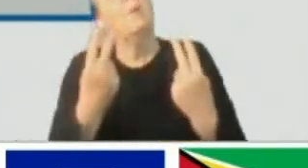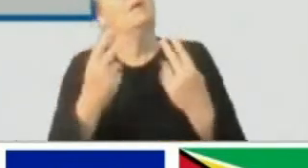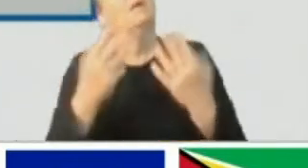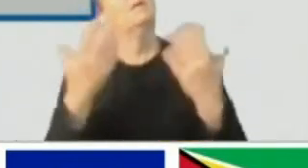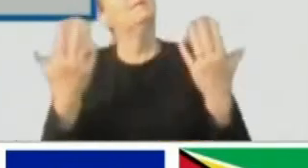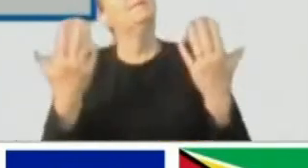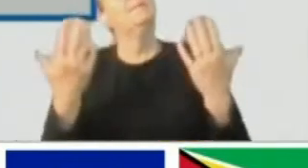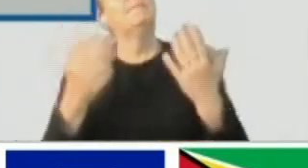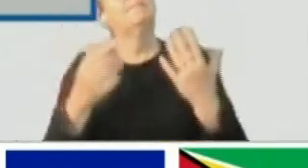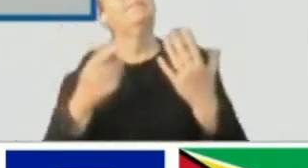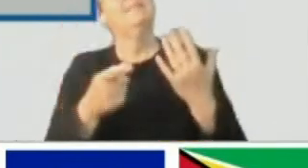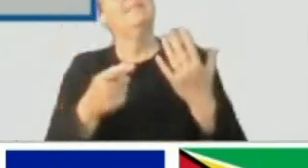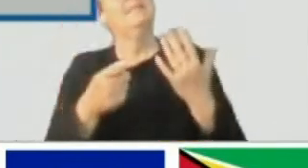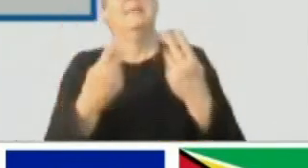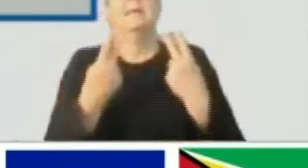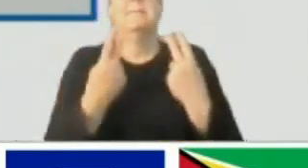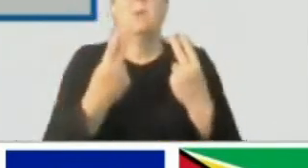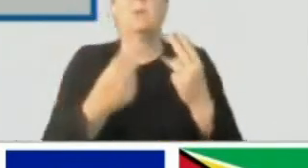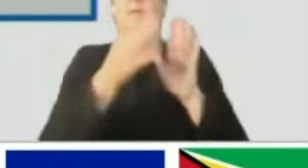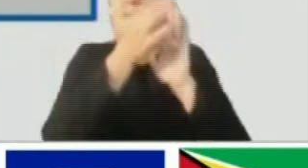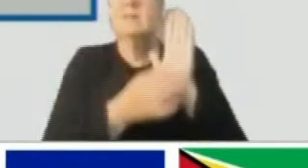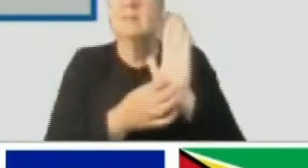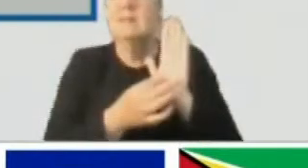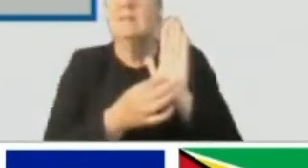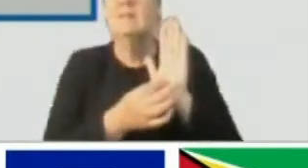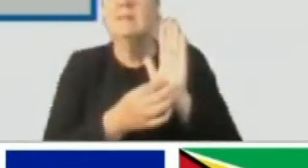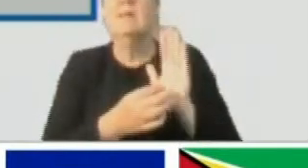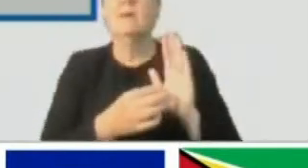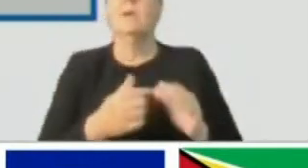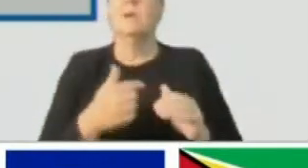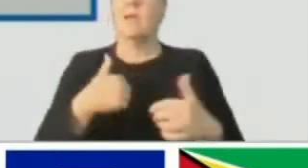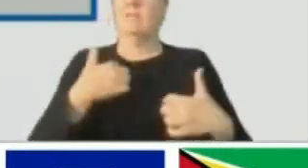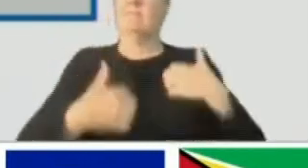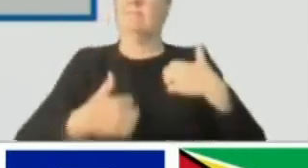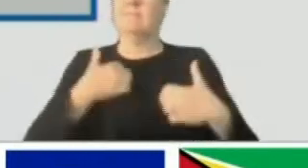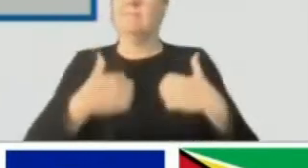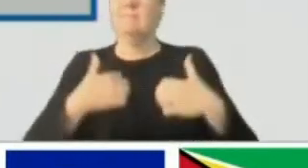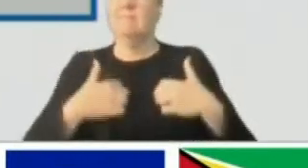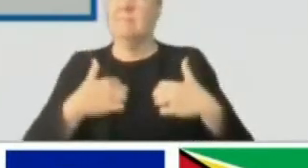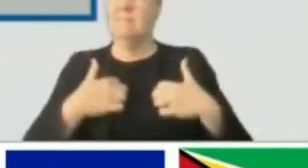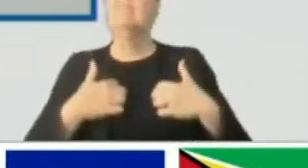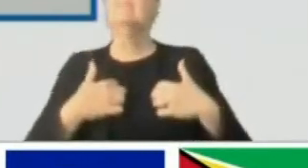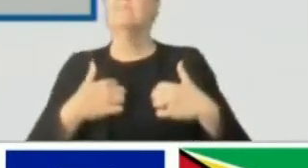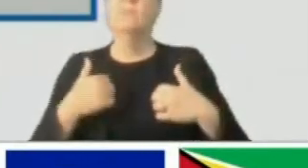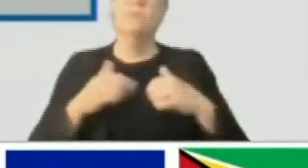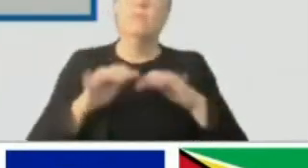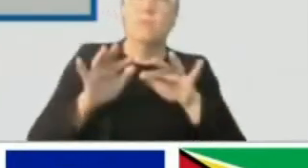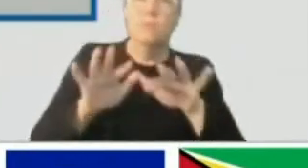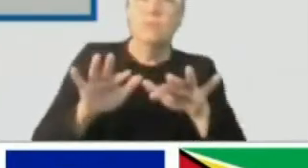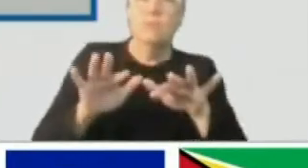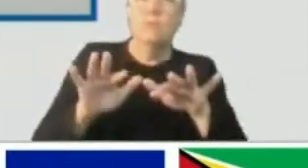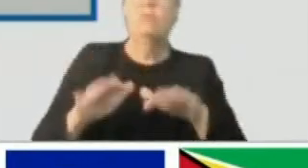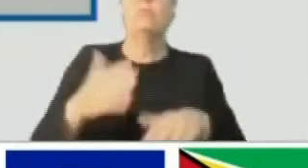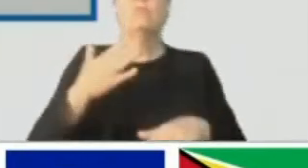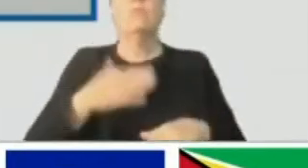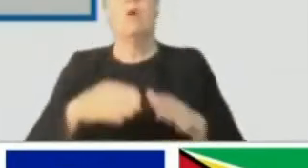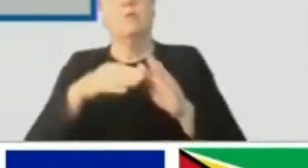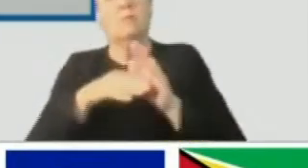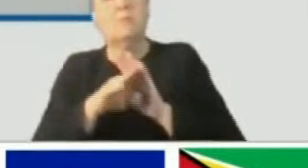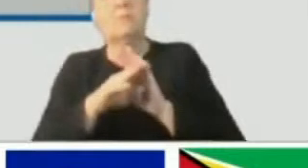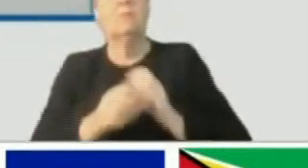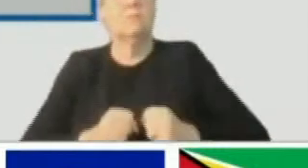discussions and tangible outcomes from this platform as we work to develop and increase resilience in